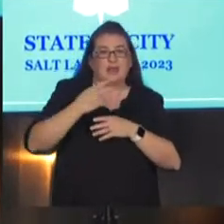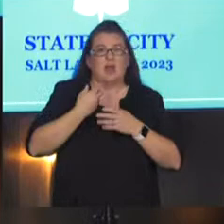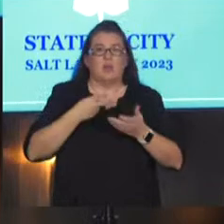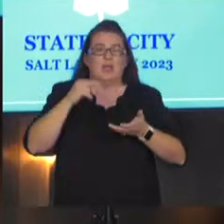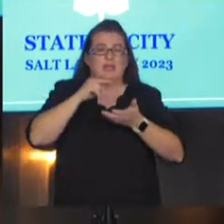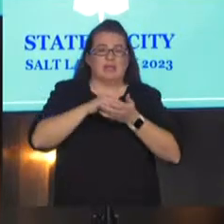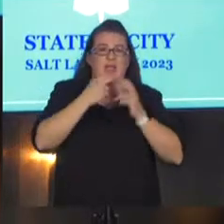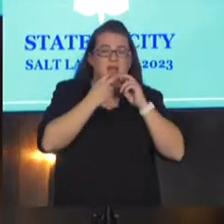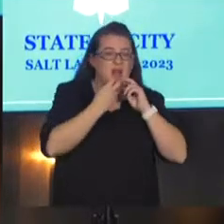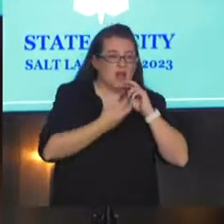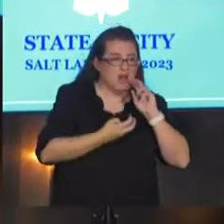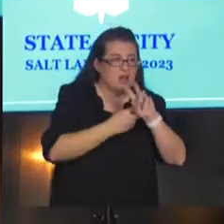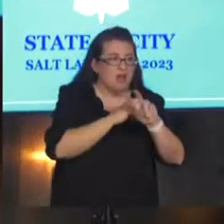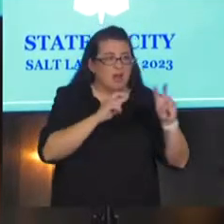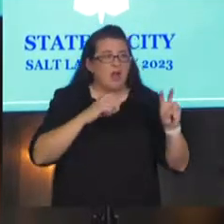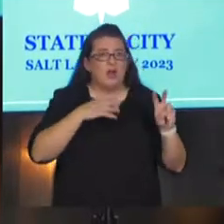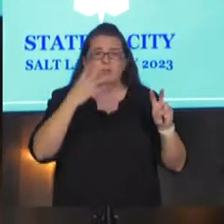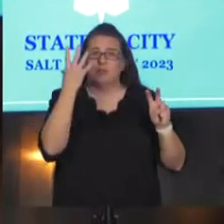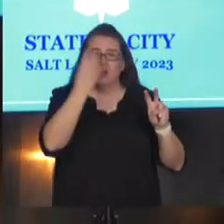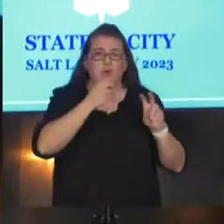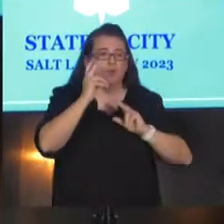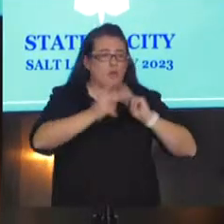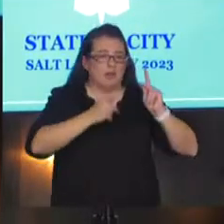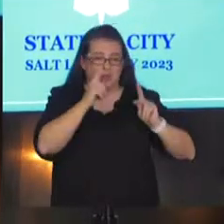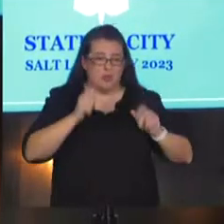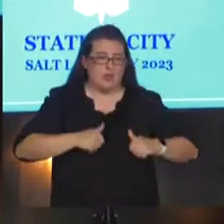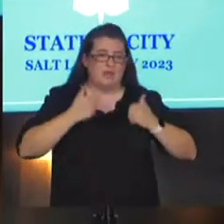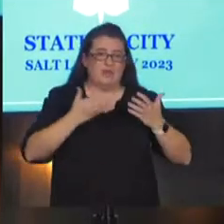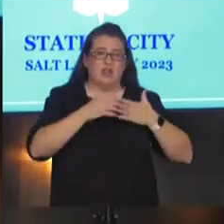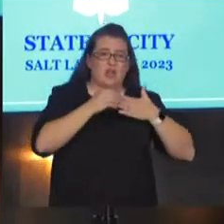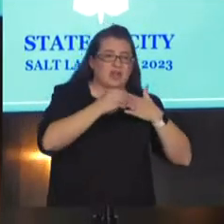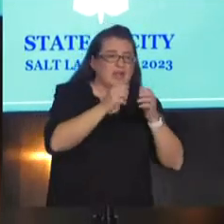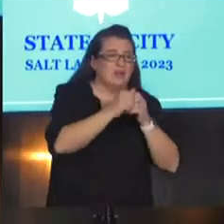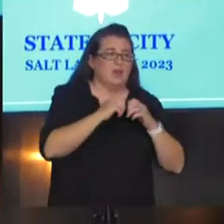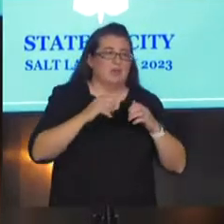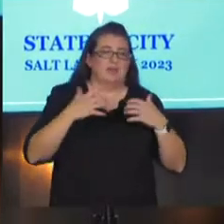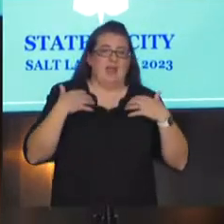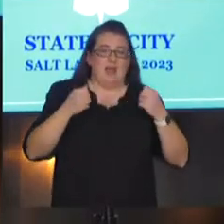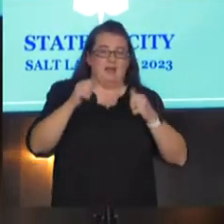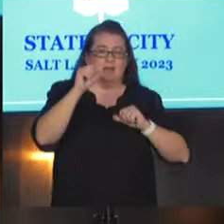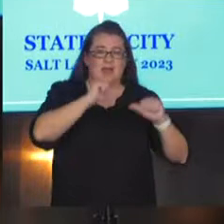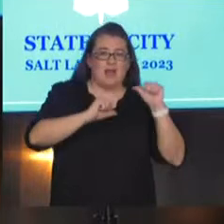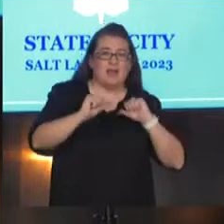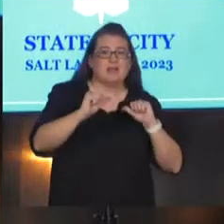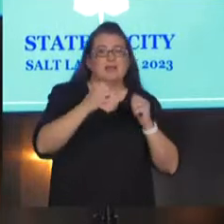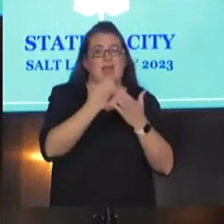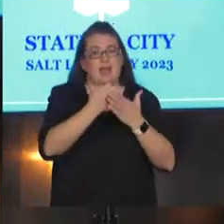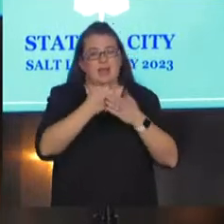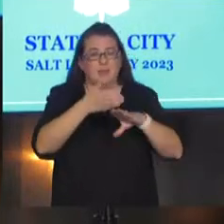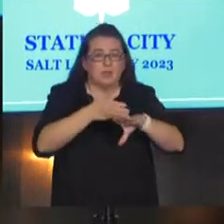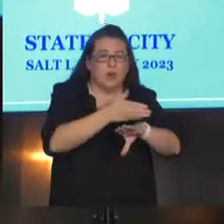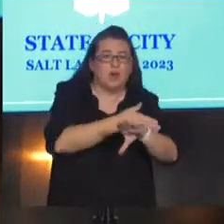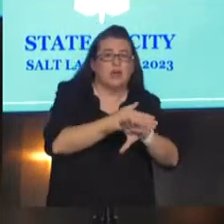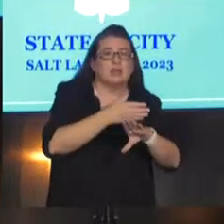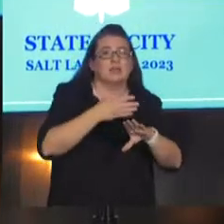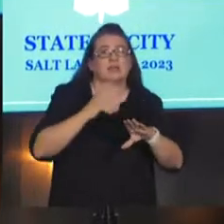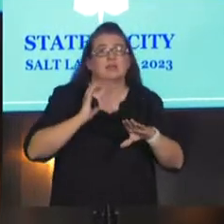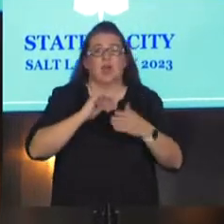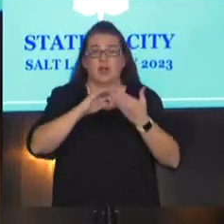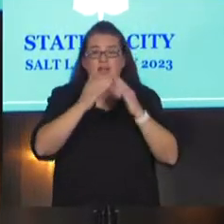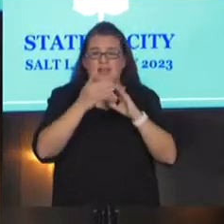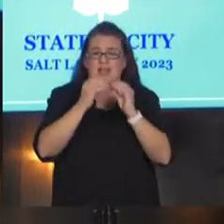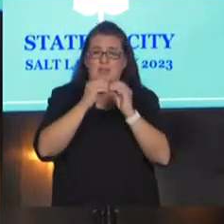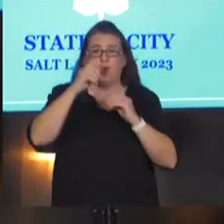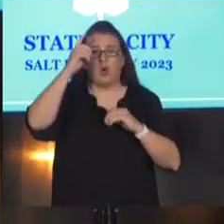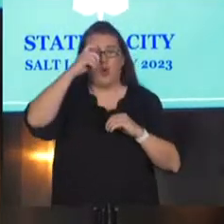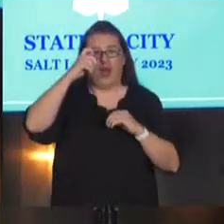residents who are leading in health sciences and arts and humanities and economic progress, a city that is wiser due to